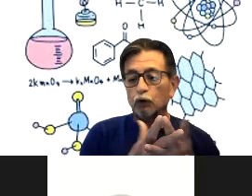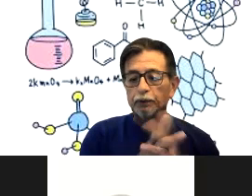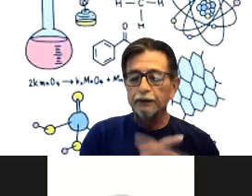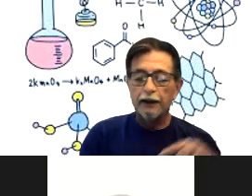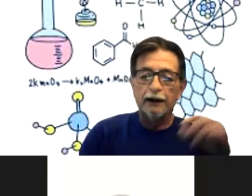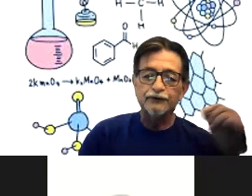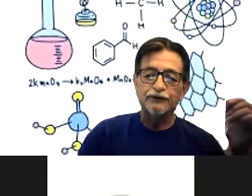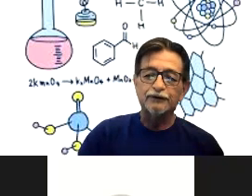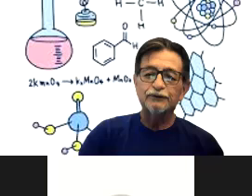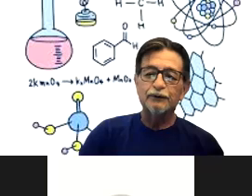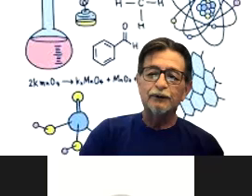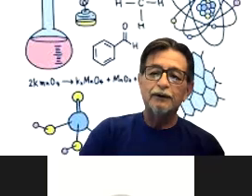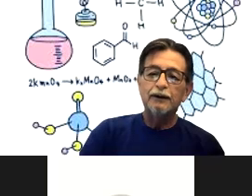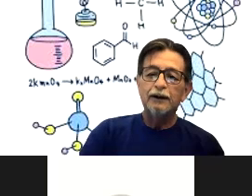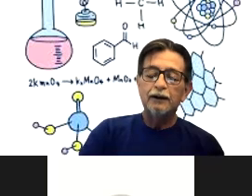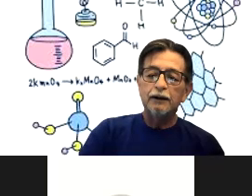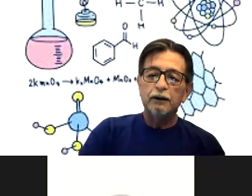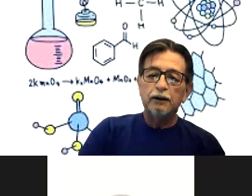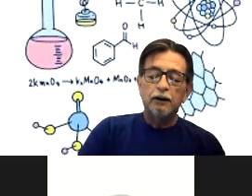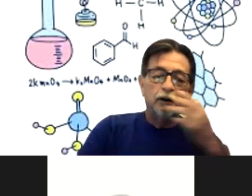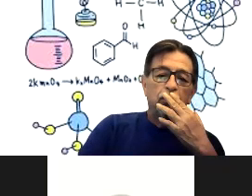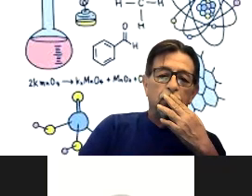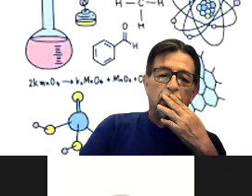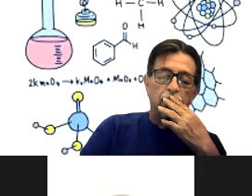it. Hopefully that answers it.